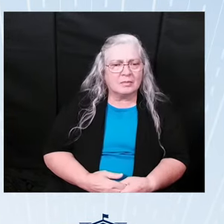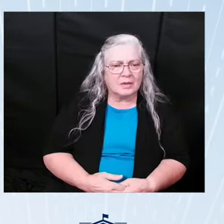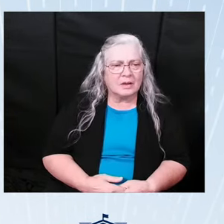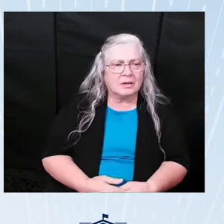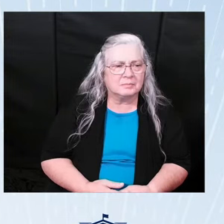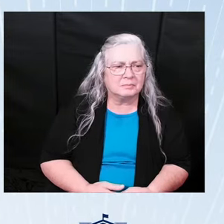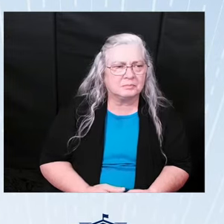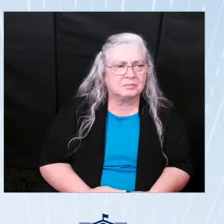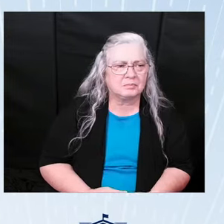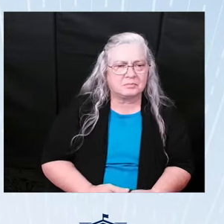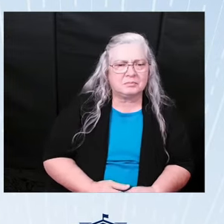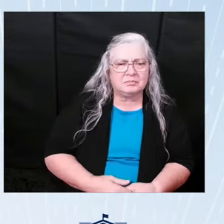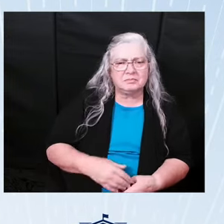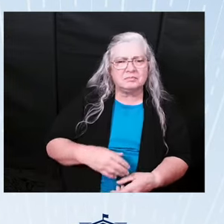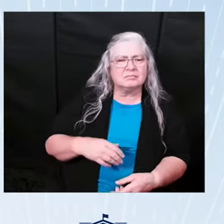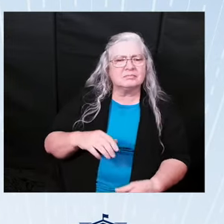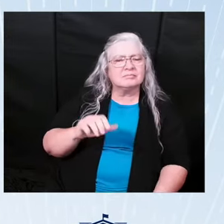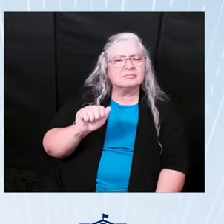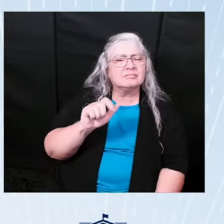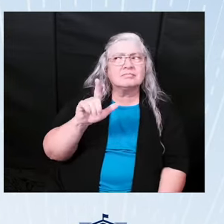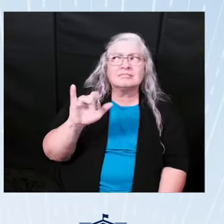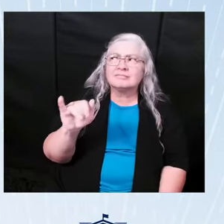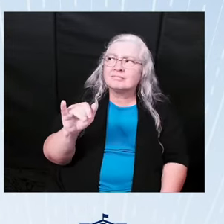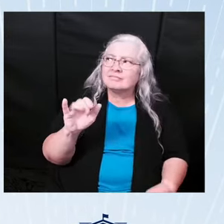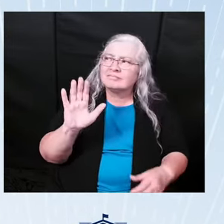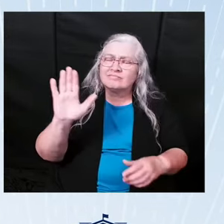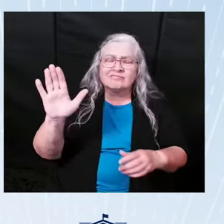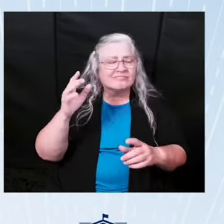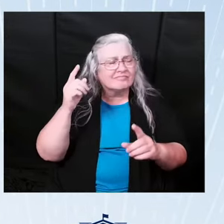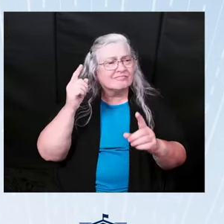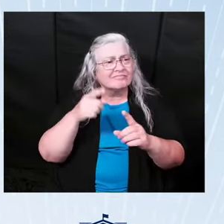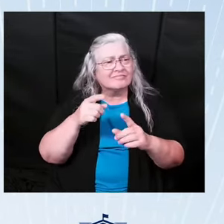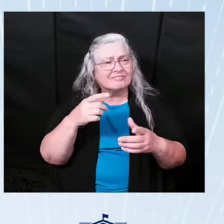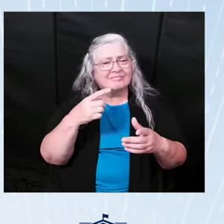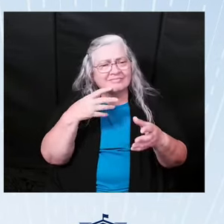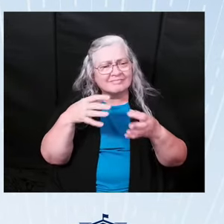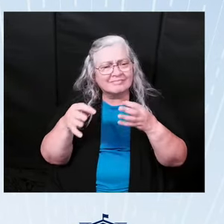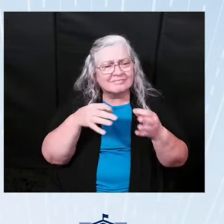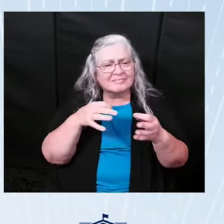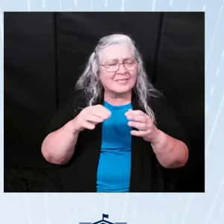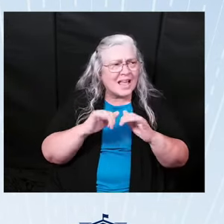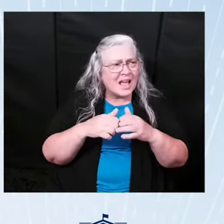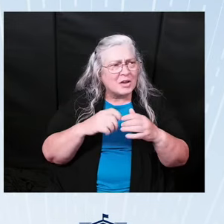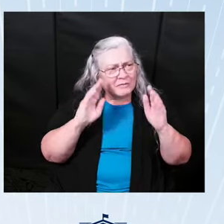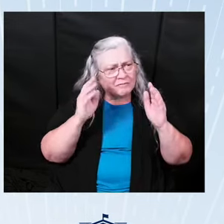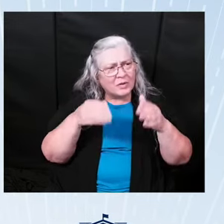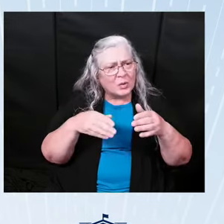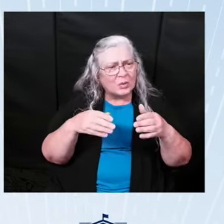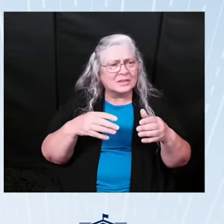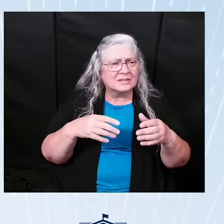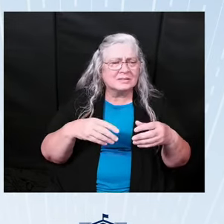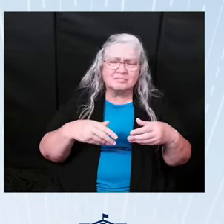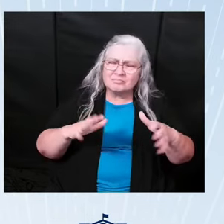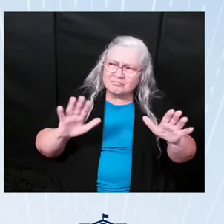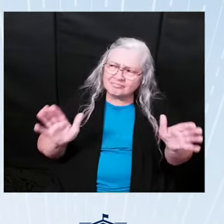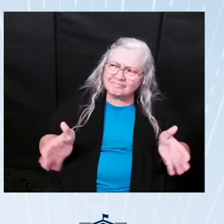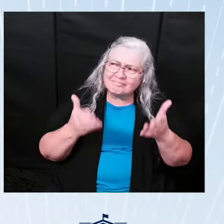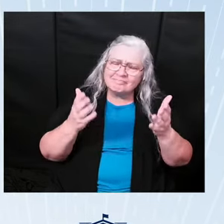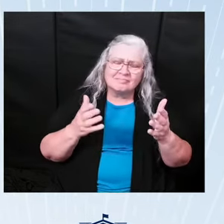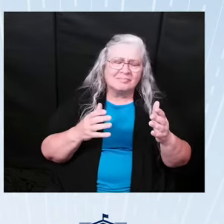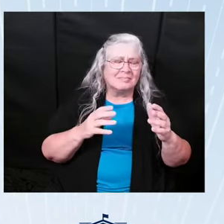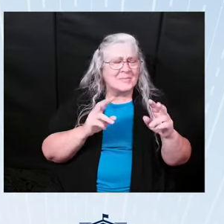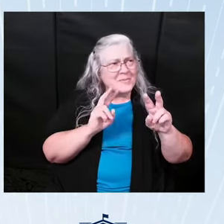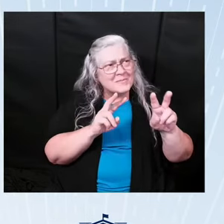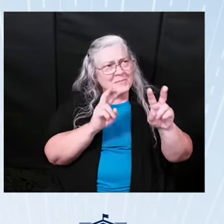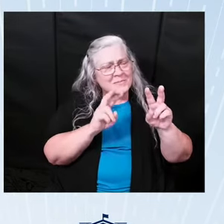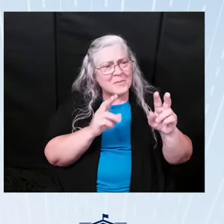that so much expresses what I think we think of as the opportunity that we have at this moment. And so I'm grateful for all of